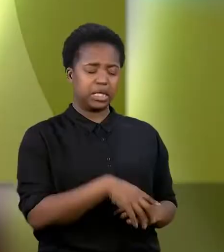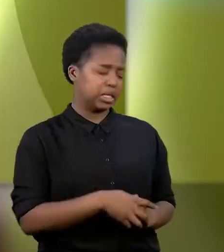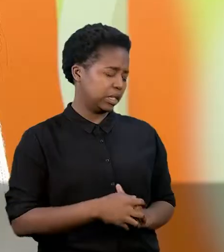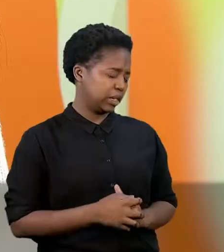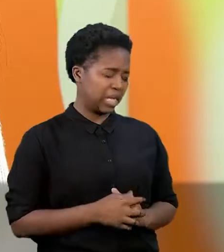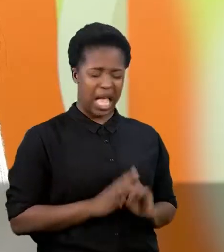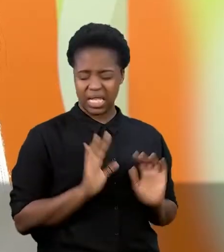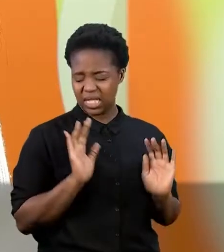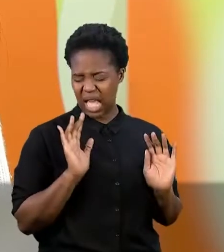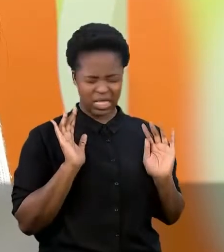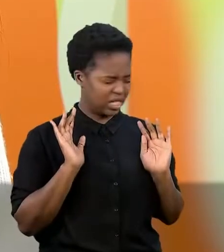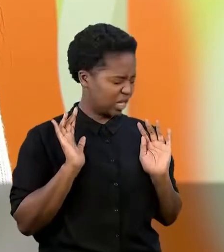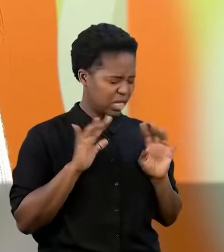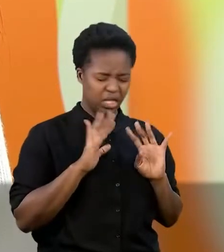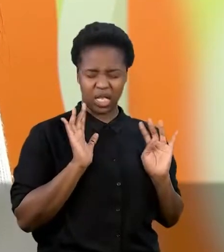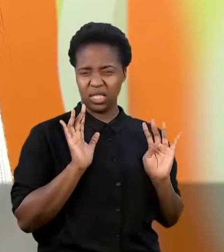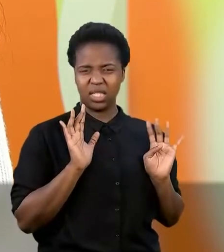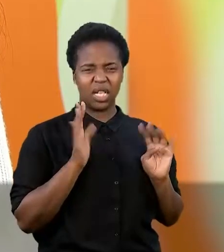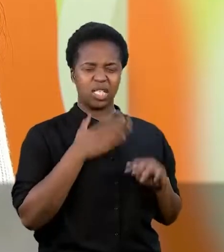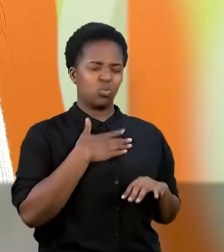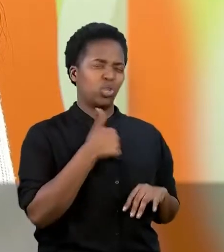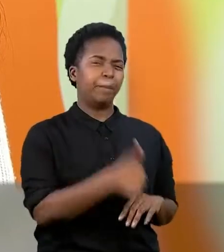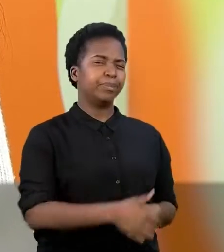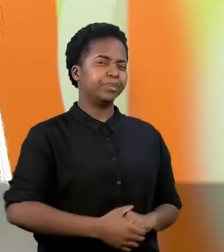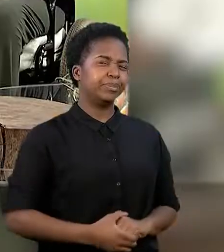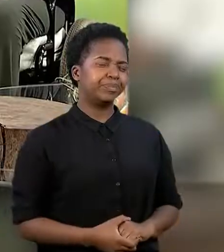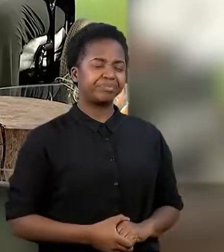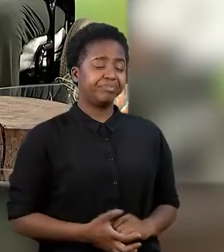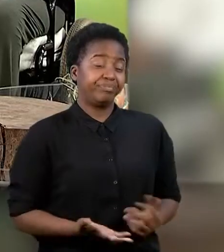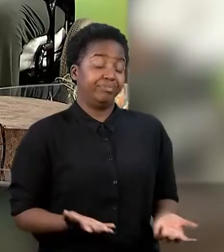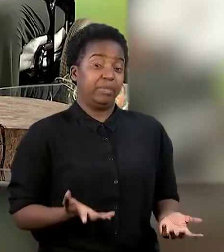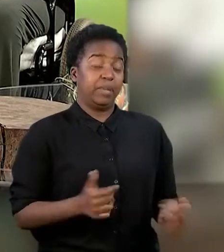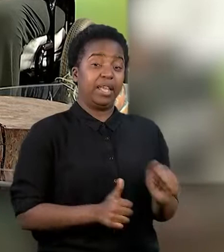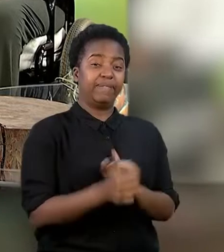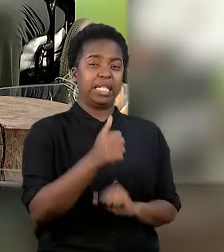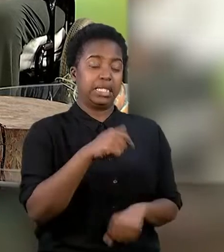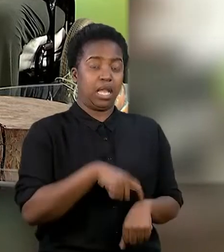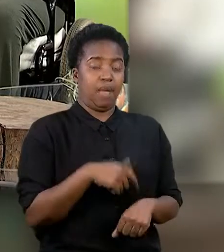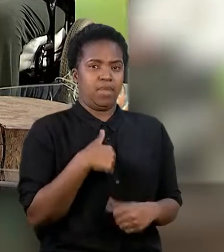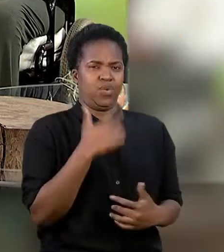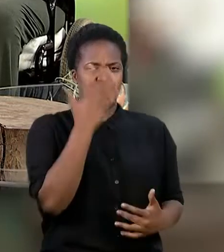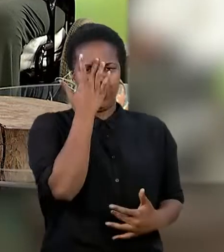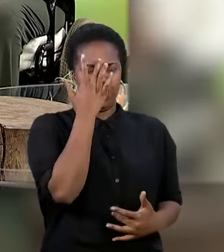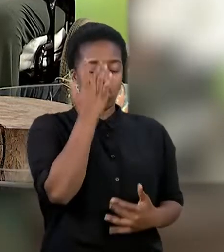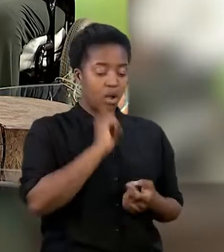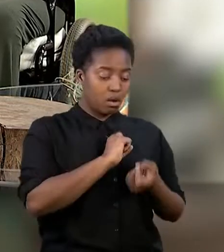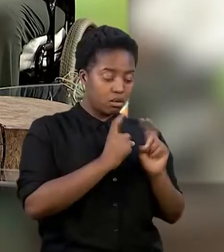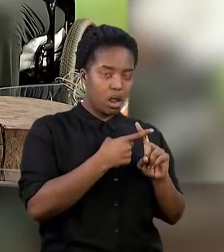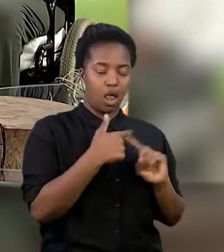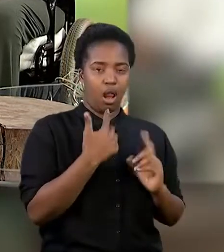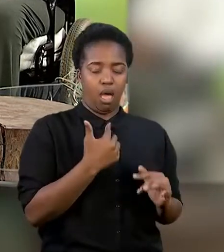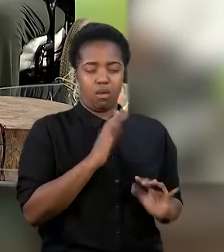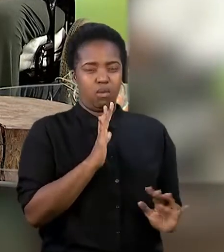it's oh I'm sorry sharp. It's my first time urkikule since after